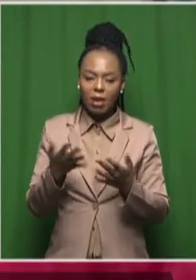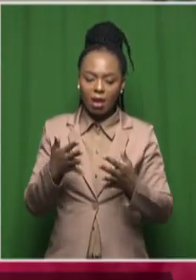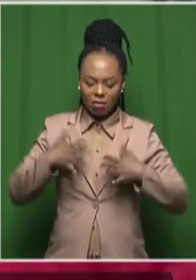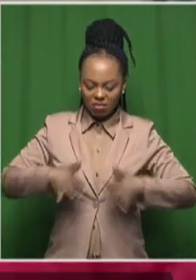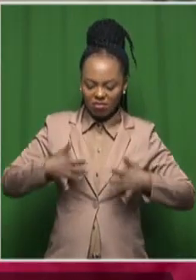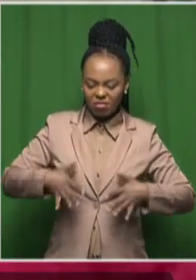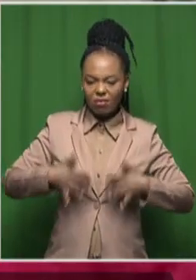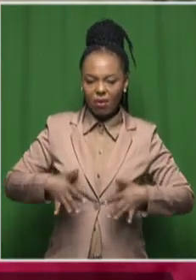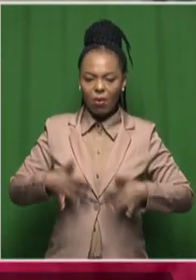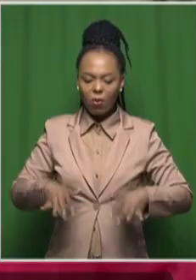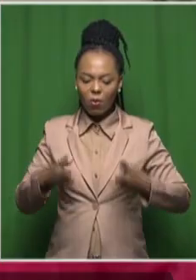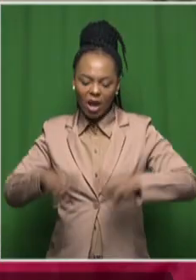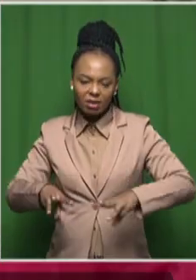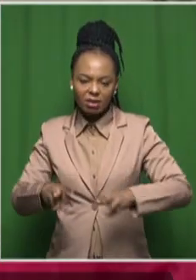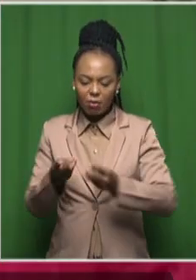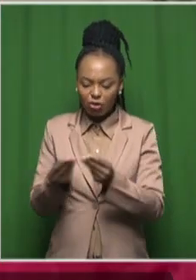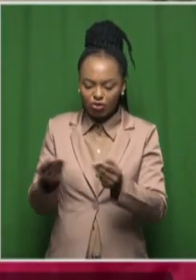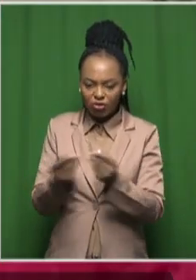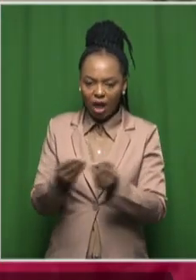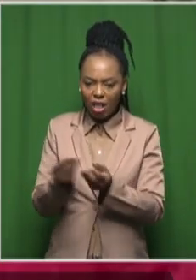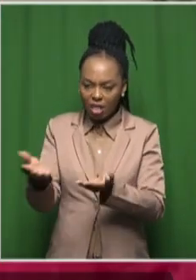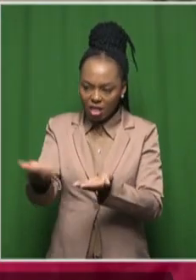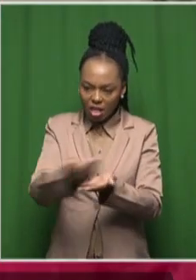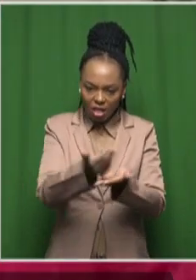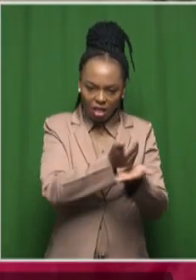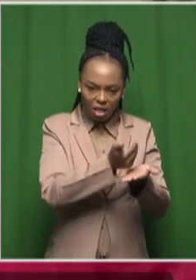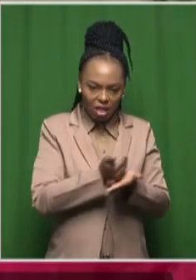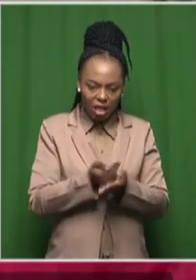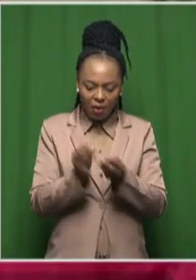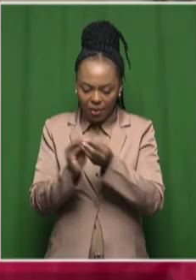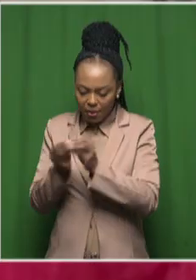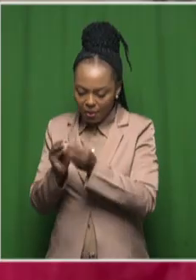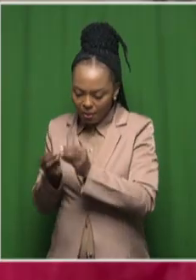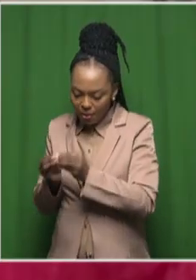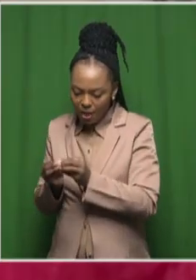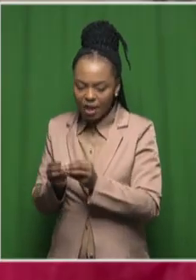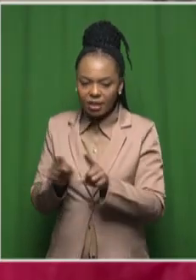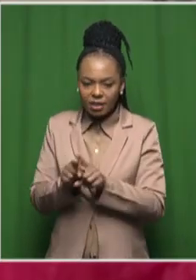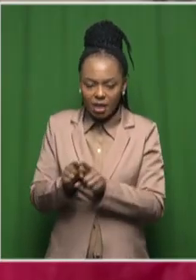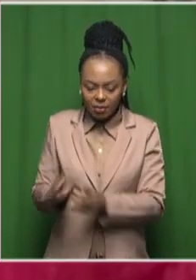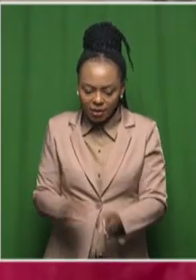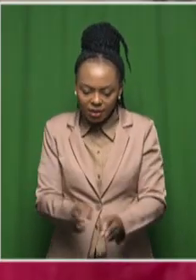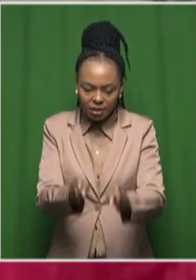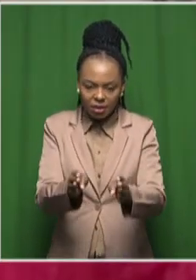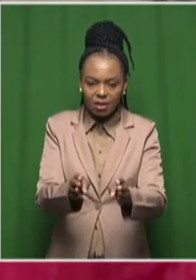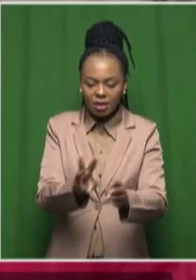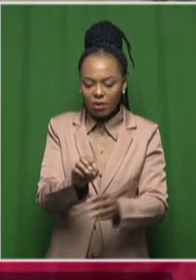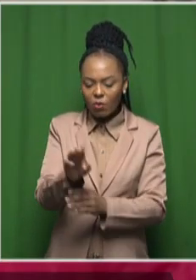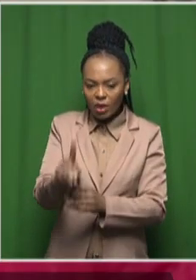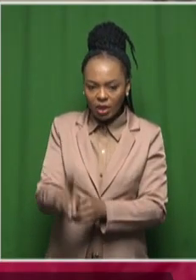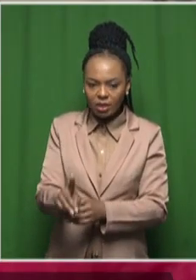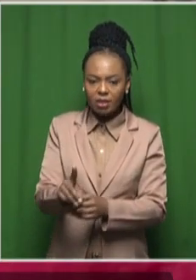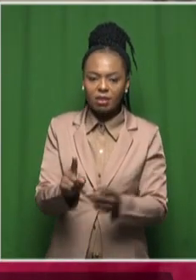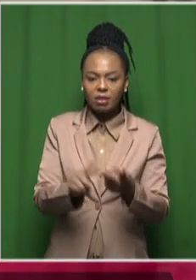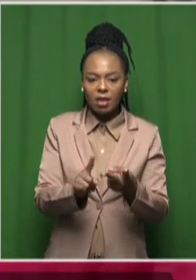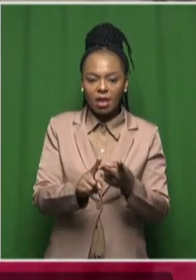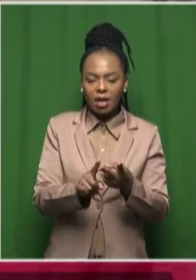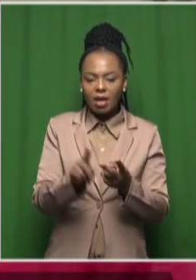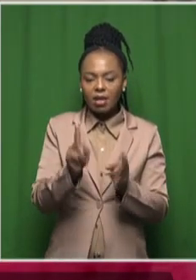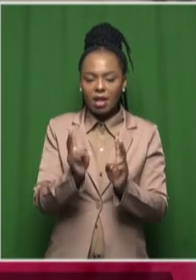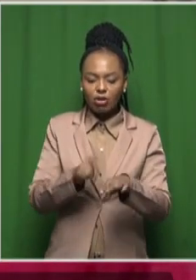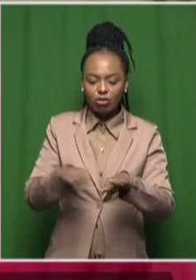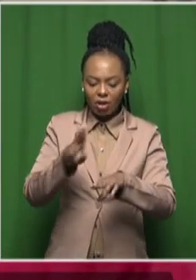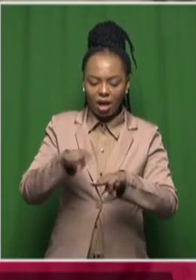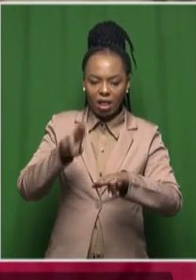materials, incorporating biomaterials like seaweed. In fashion, there's a lot of natural fiber use. Okay. And I